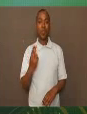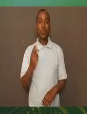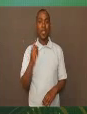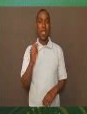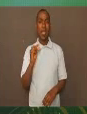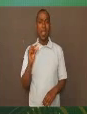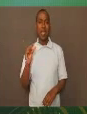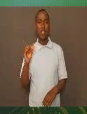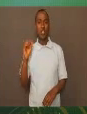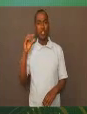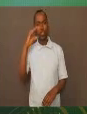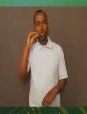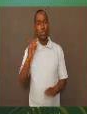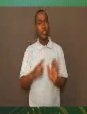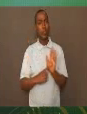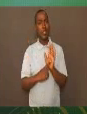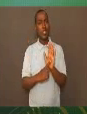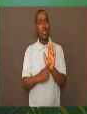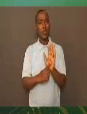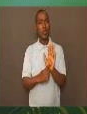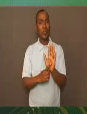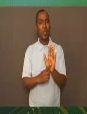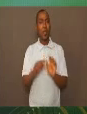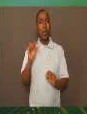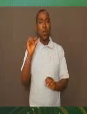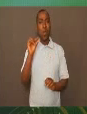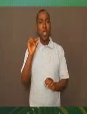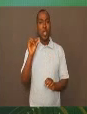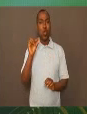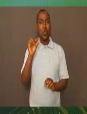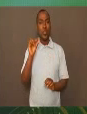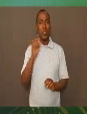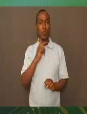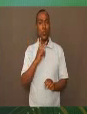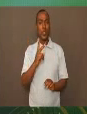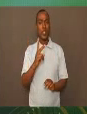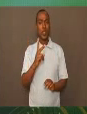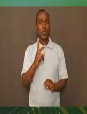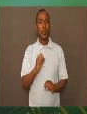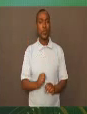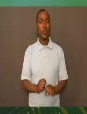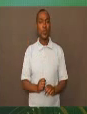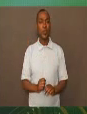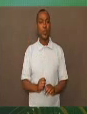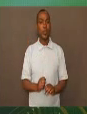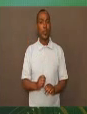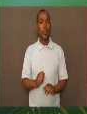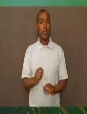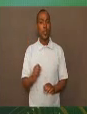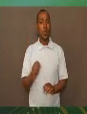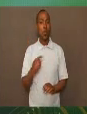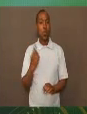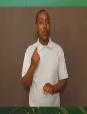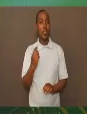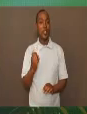people to indicate that the microbes responsible for them do not